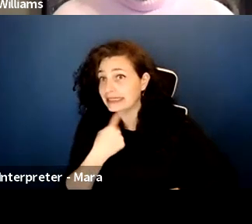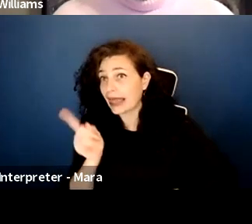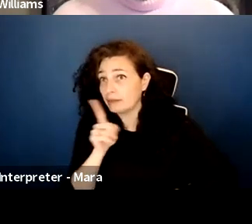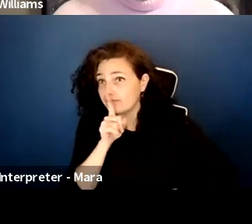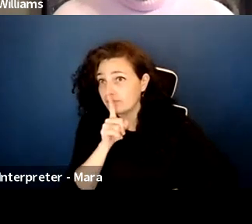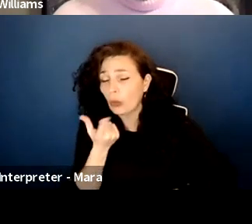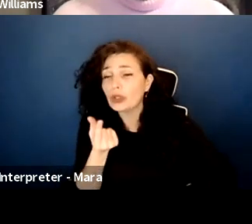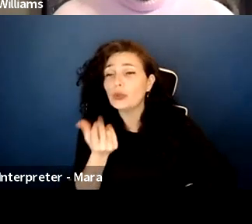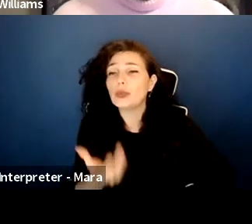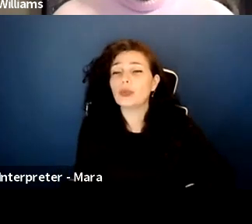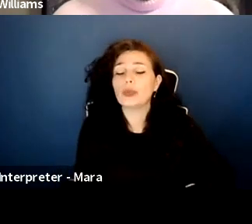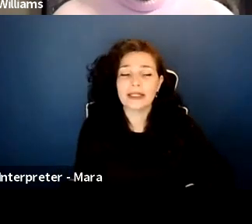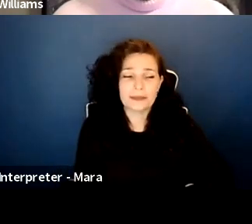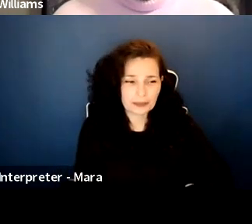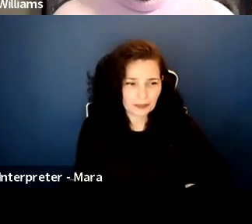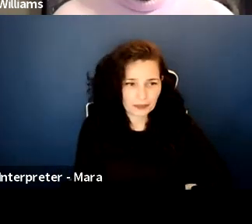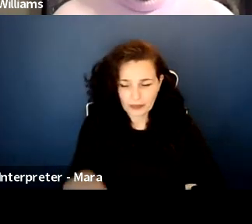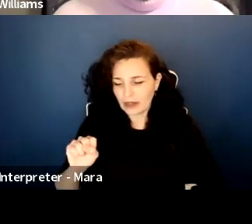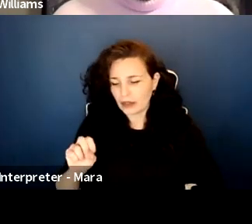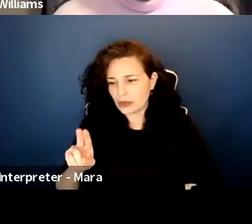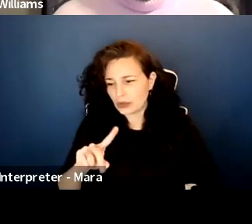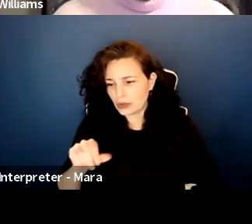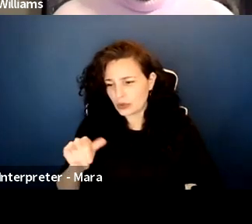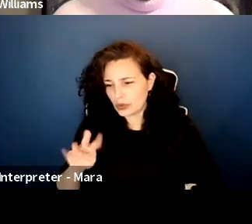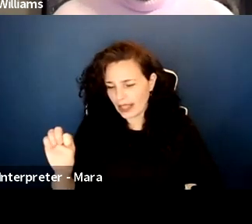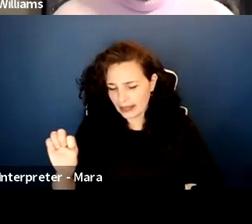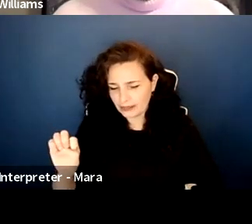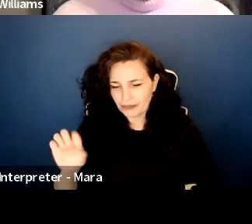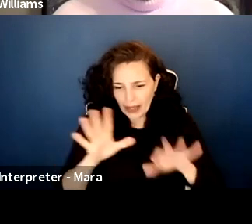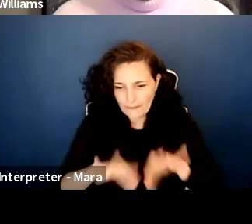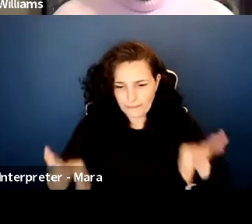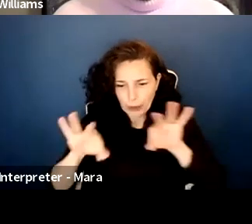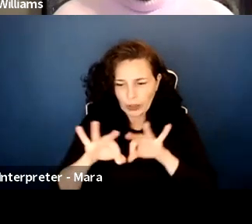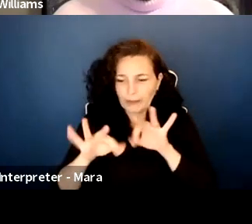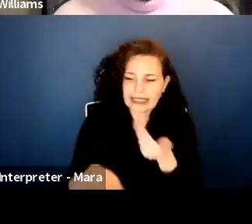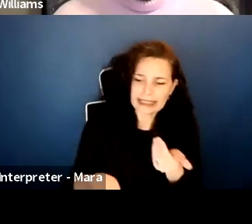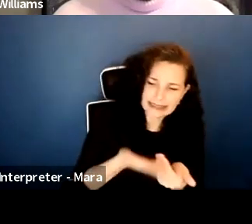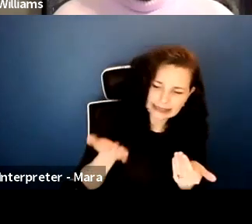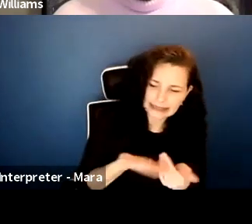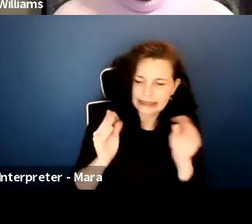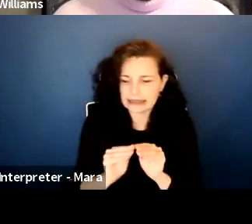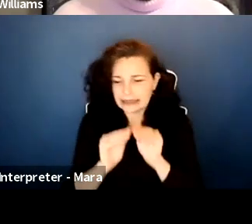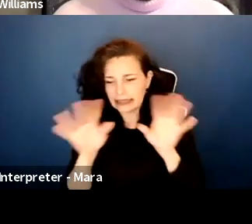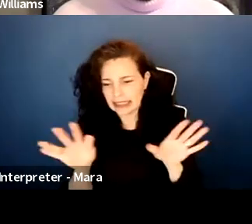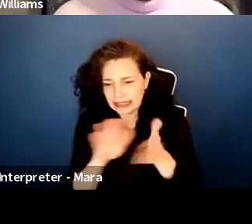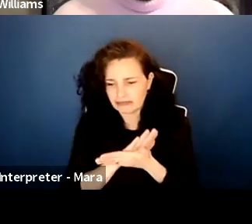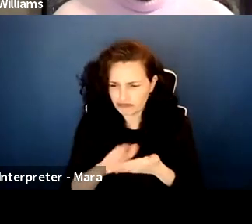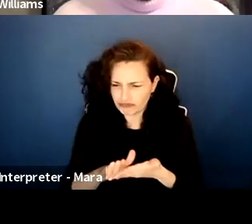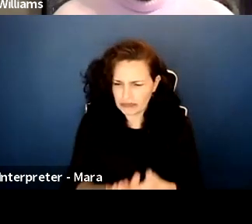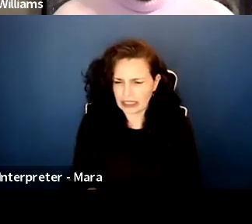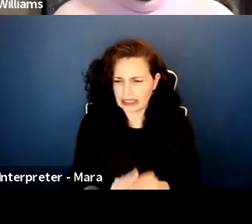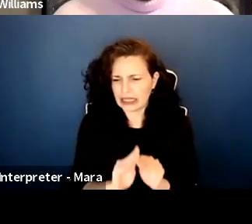You just want to be easy and clean and clear. Look, there's two ways to do it. We can read with them if